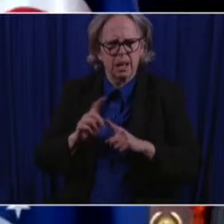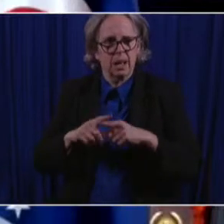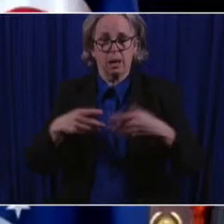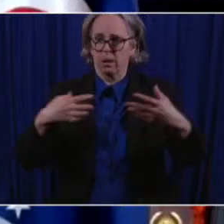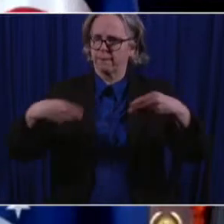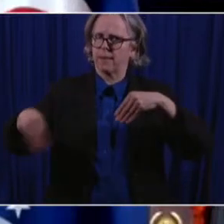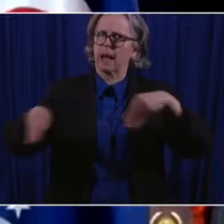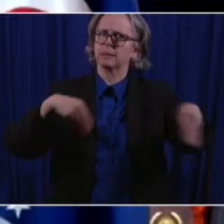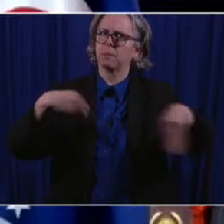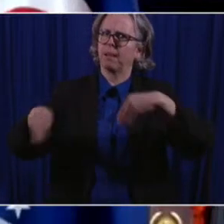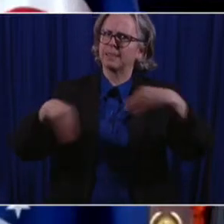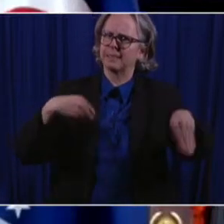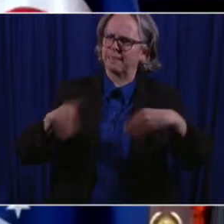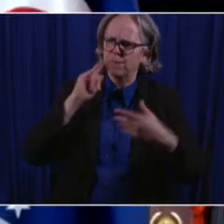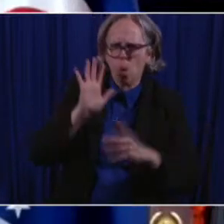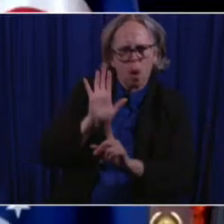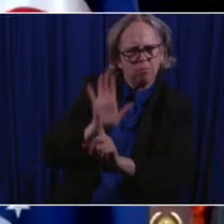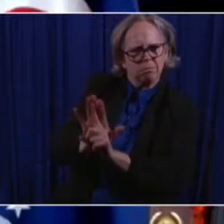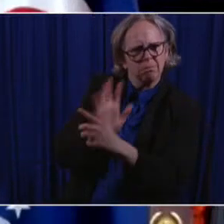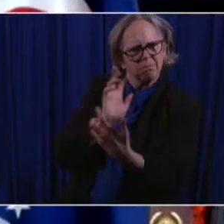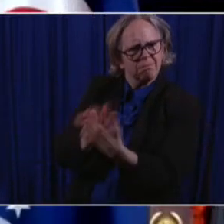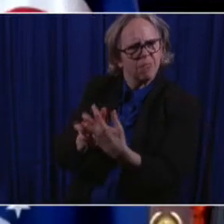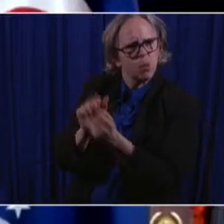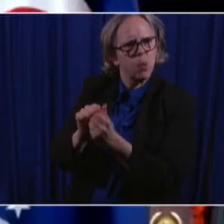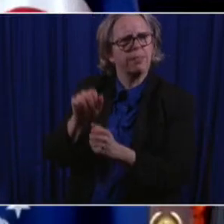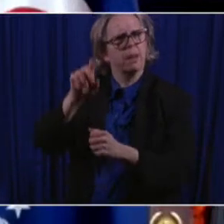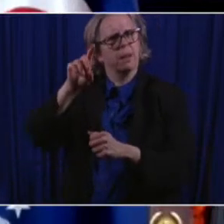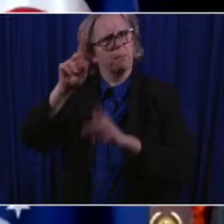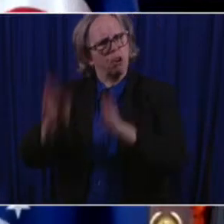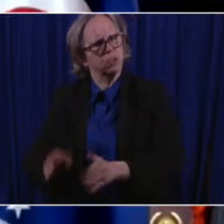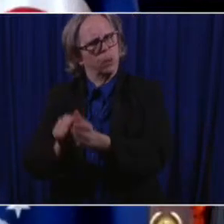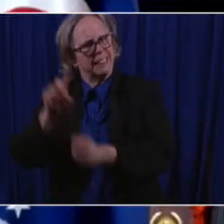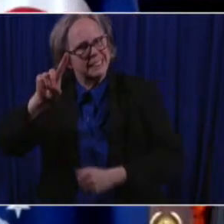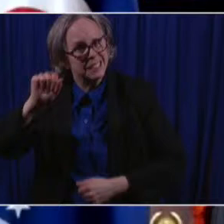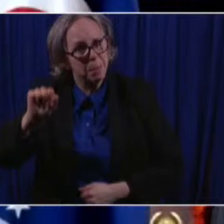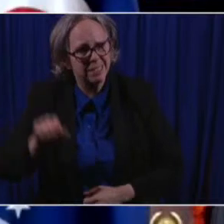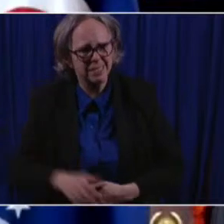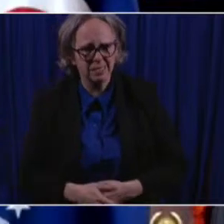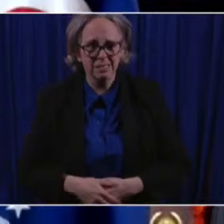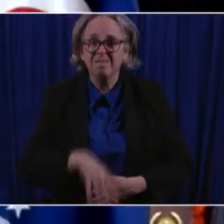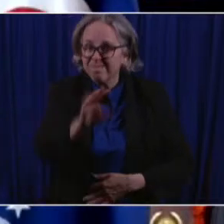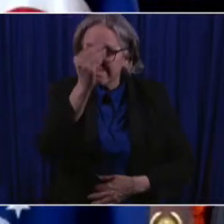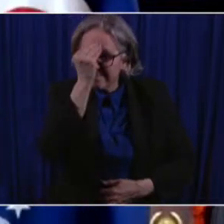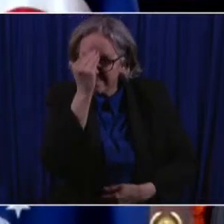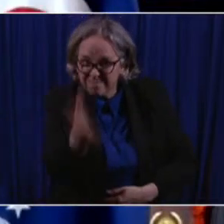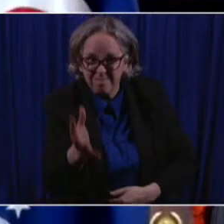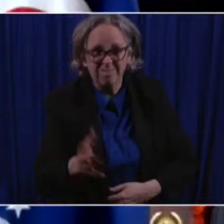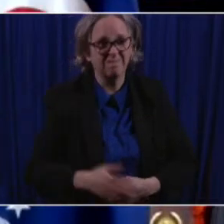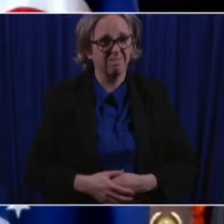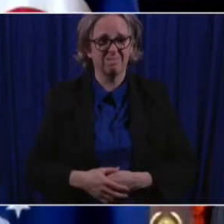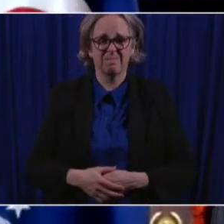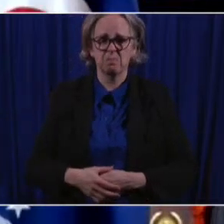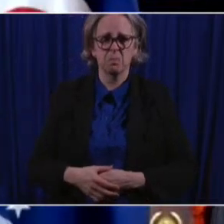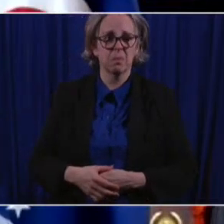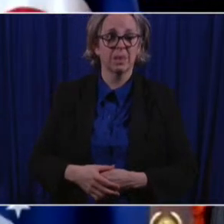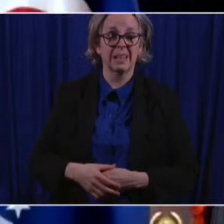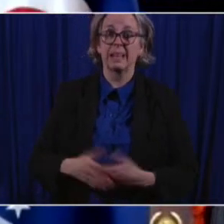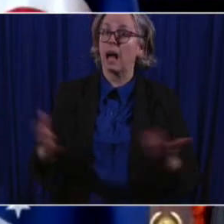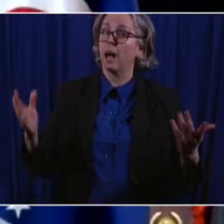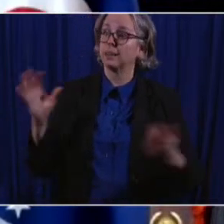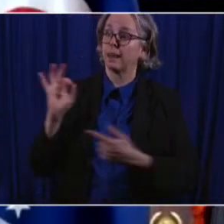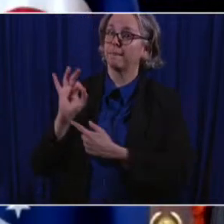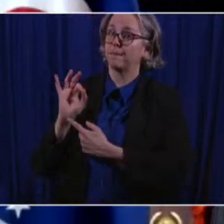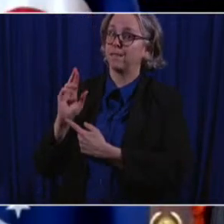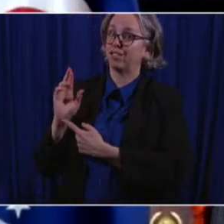to making these relationships work. And all of this is at no cost to the employer. We invite you to check out